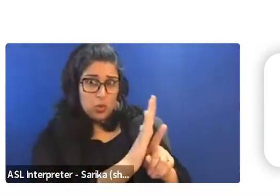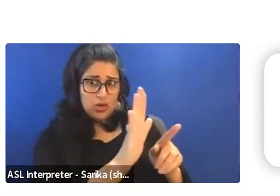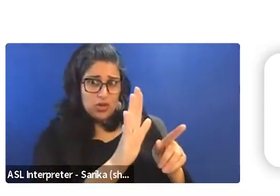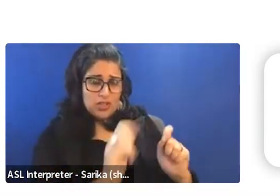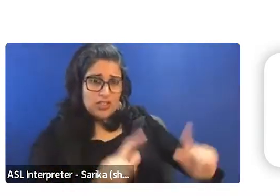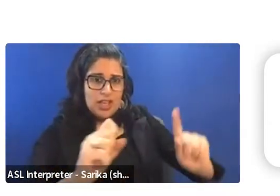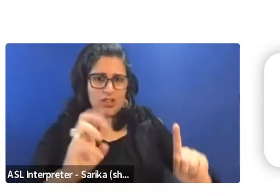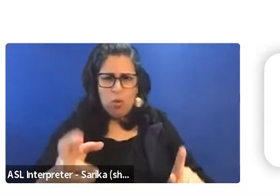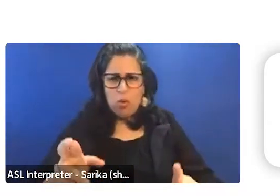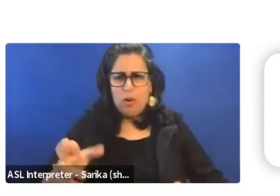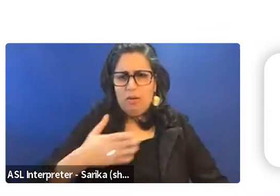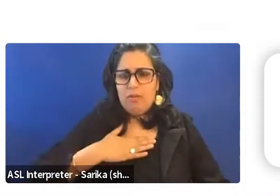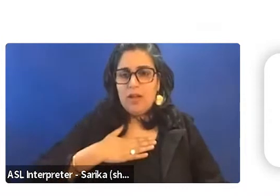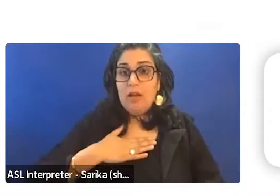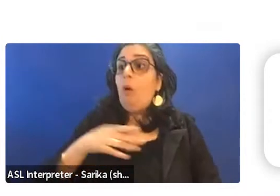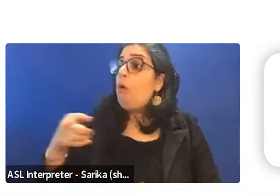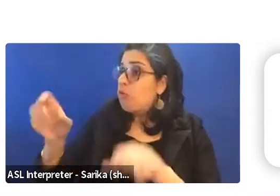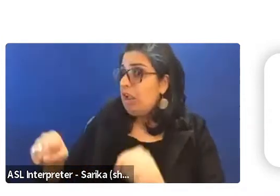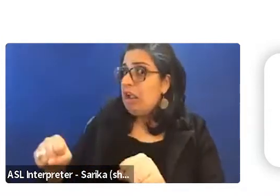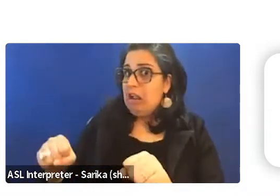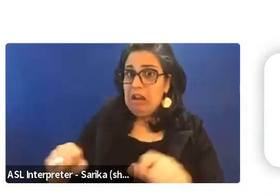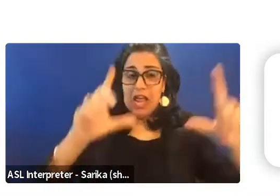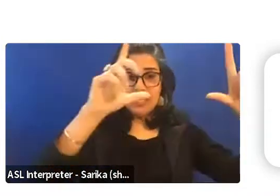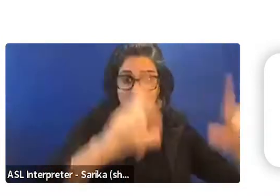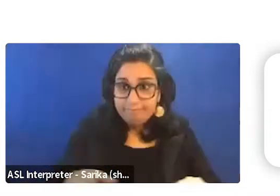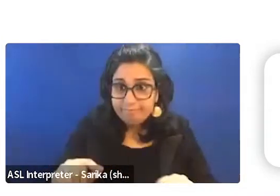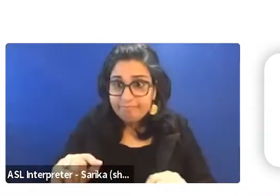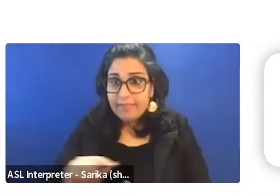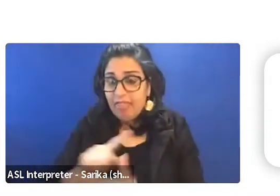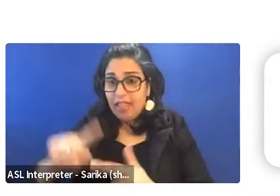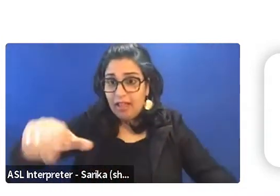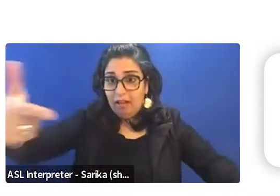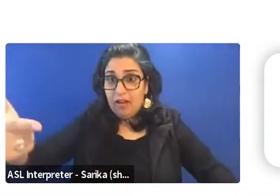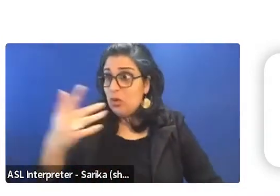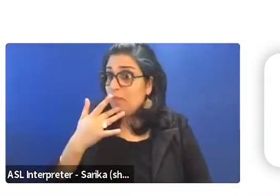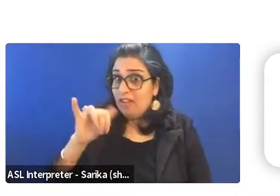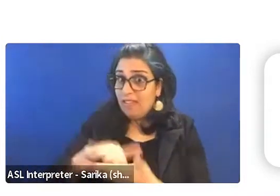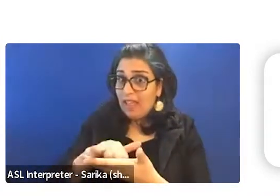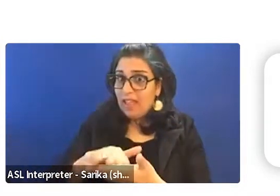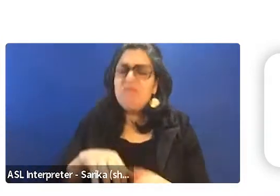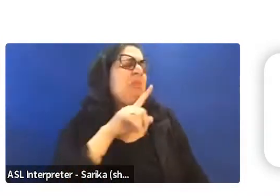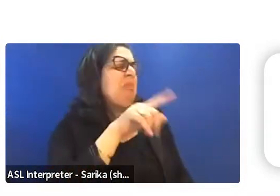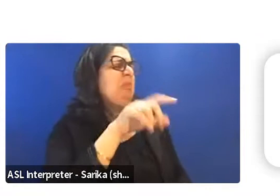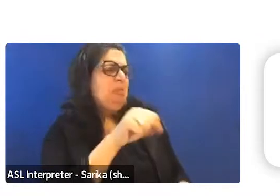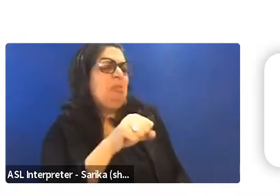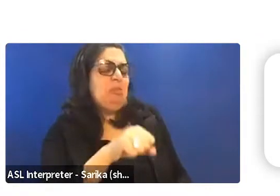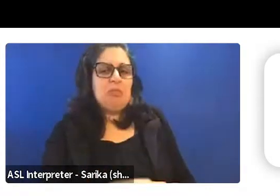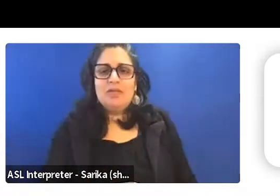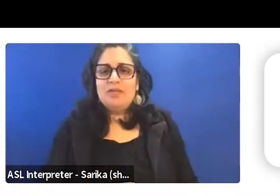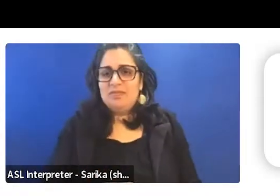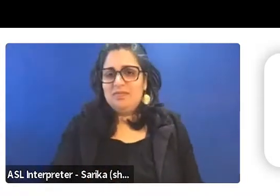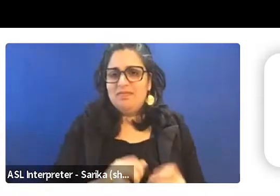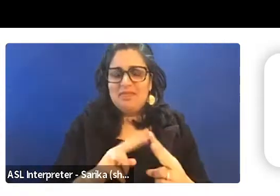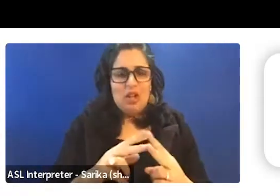screen? You can. I can stop sharing, and you can. Would you prefer that? Yeah, sure. Yeah. Okay. Either way,